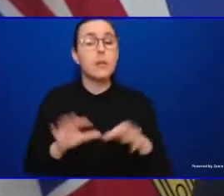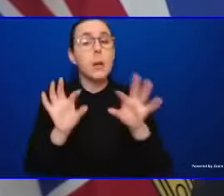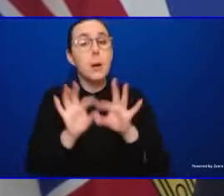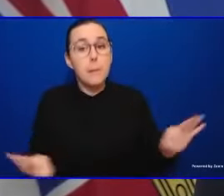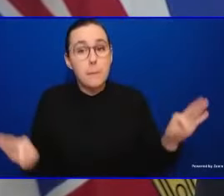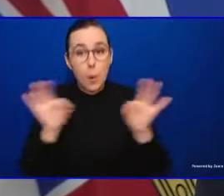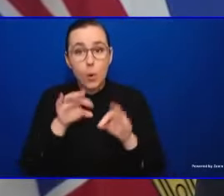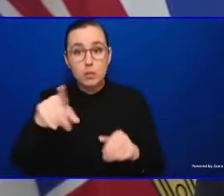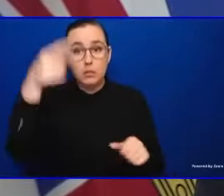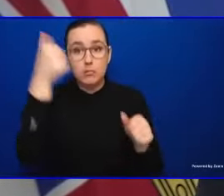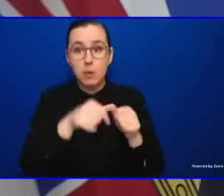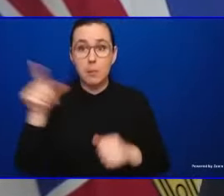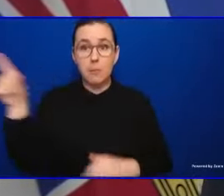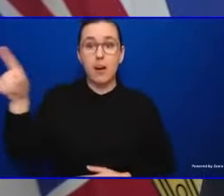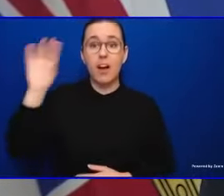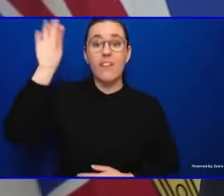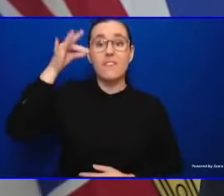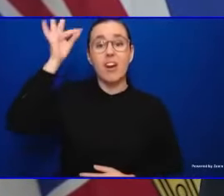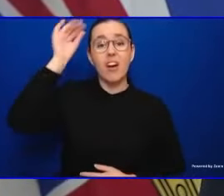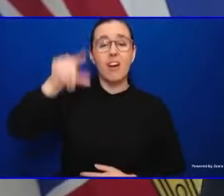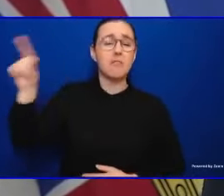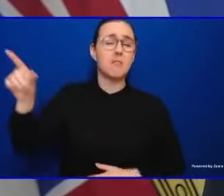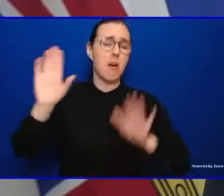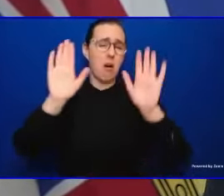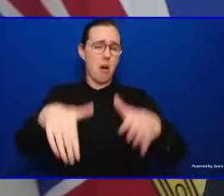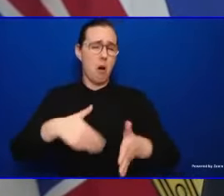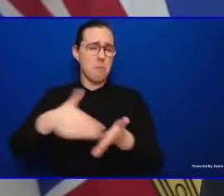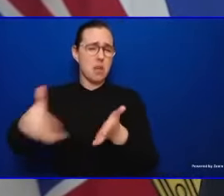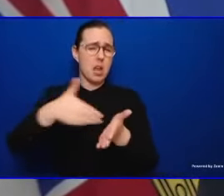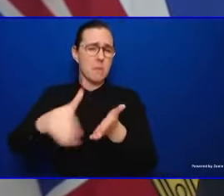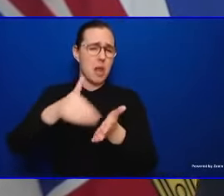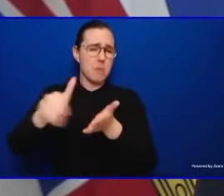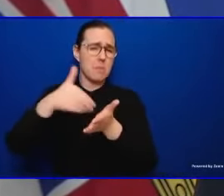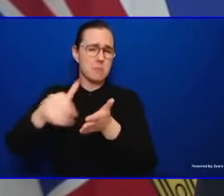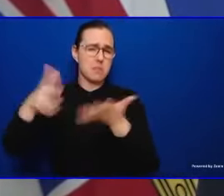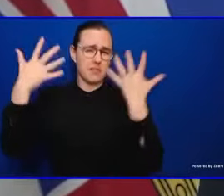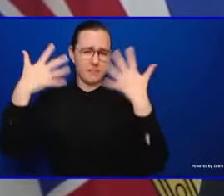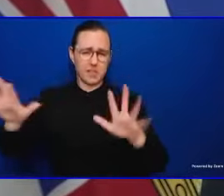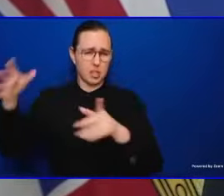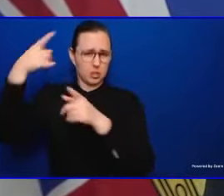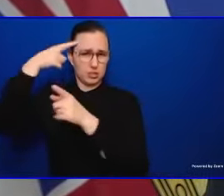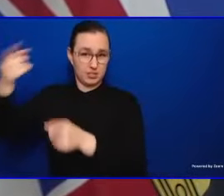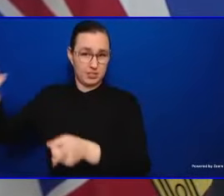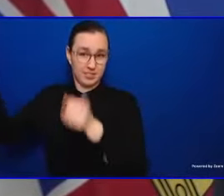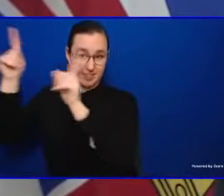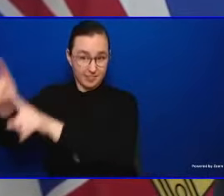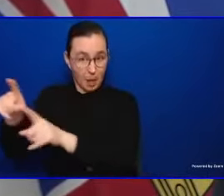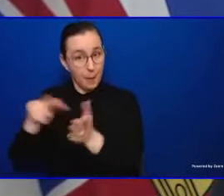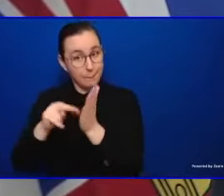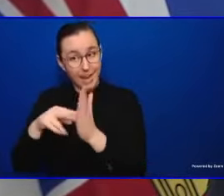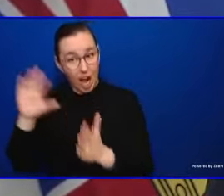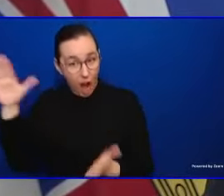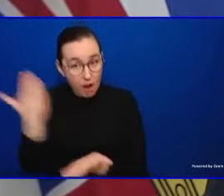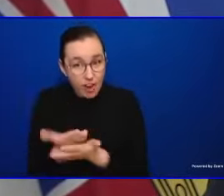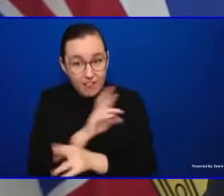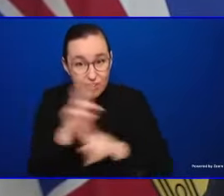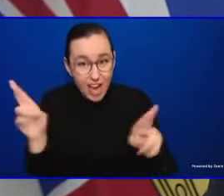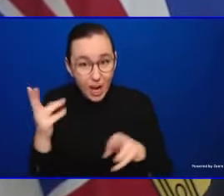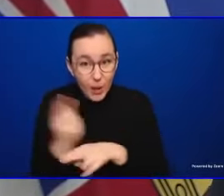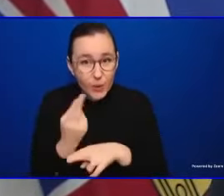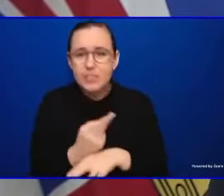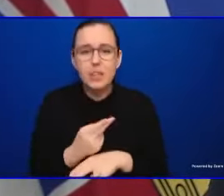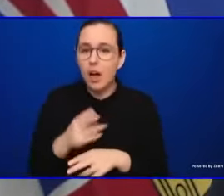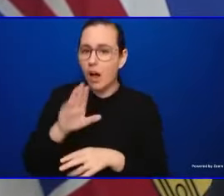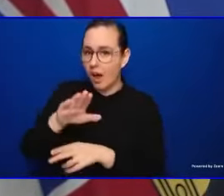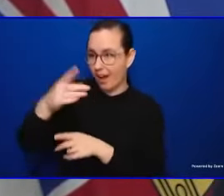have been secured does not mean they have been arrived, been delivered, or are ready for use in BC. And it's important to recognize